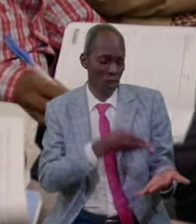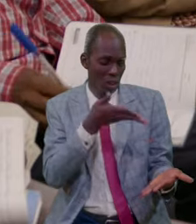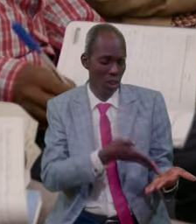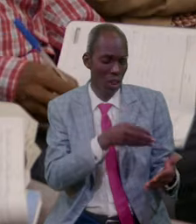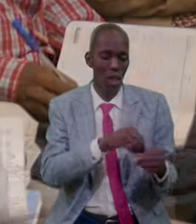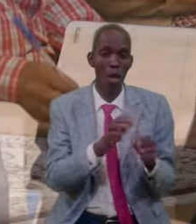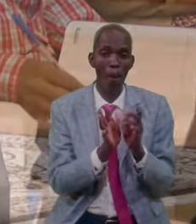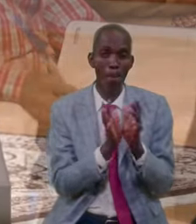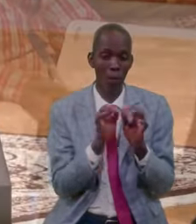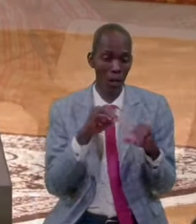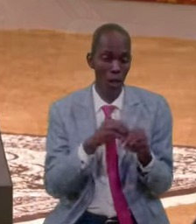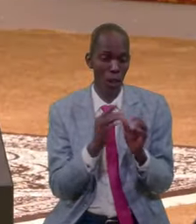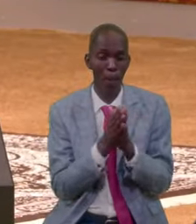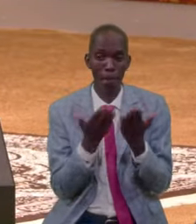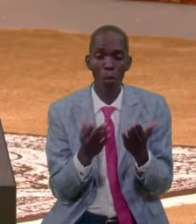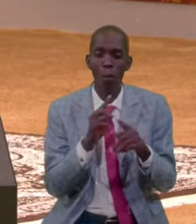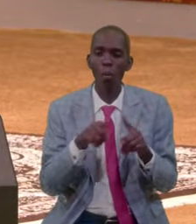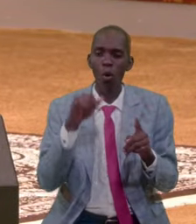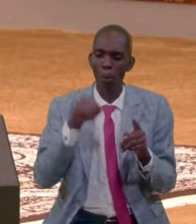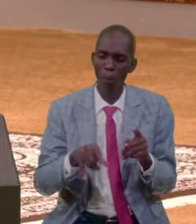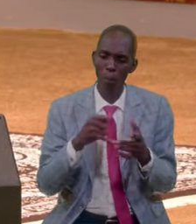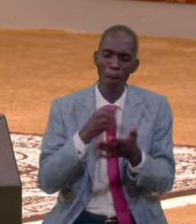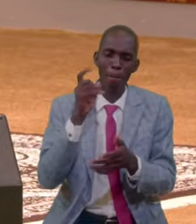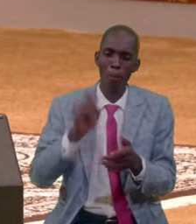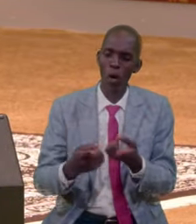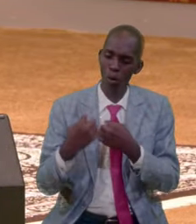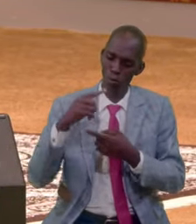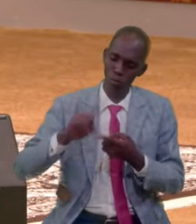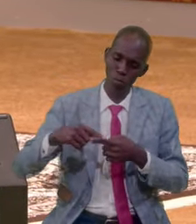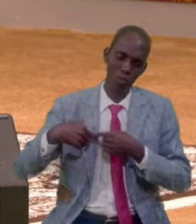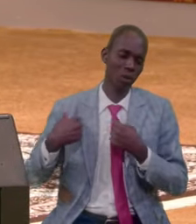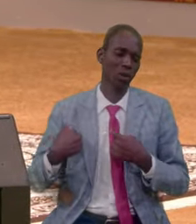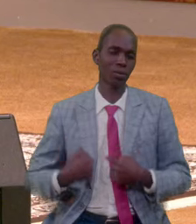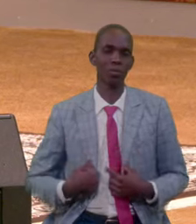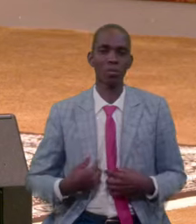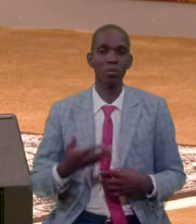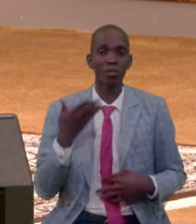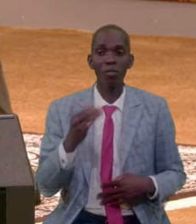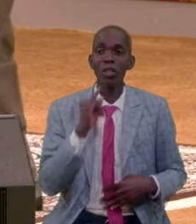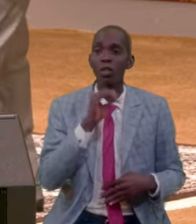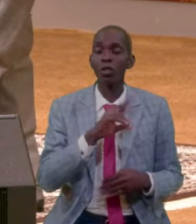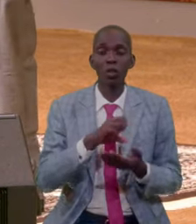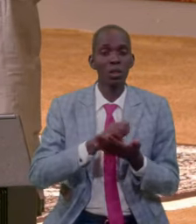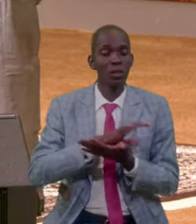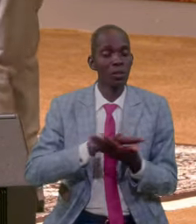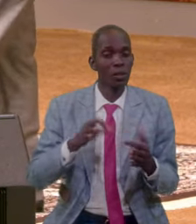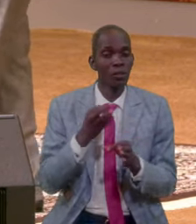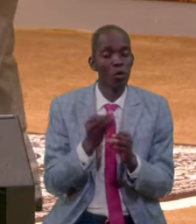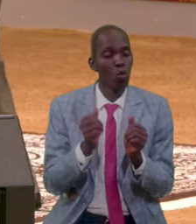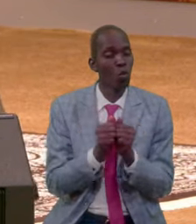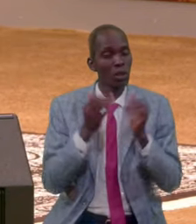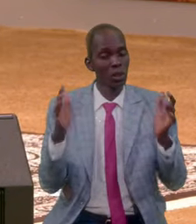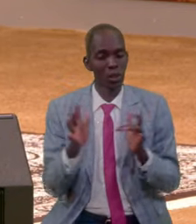must come to the heart. There's no sanctifying faith without scriptural fruit. Number three,